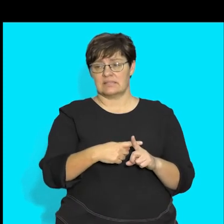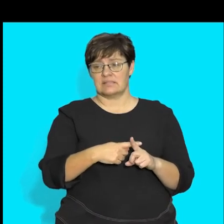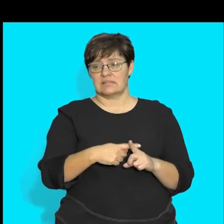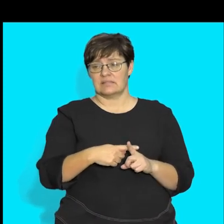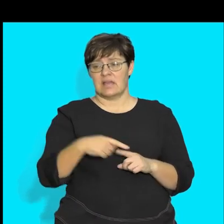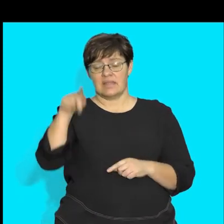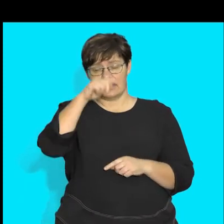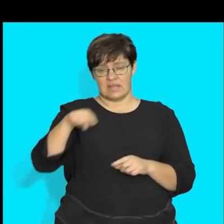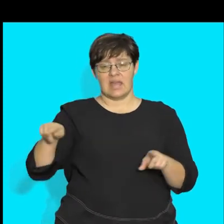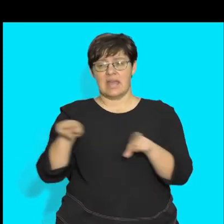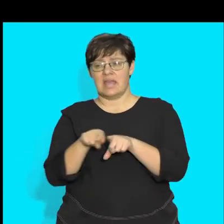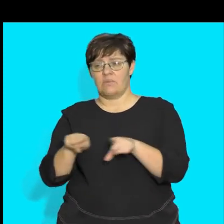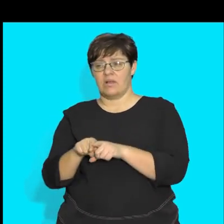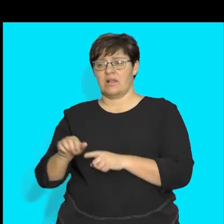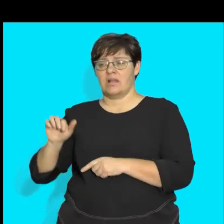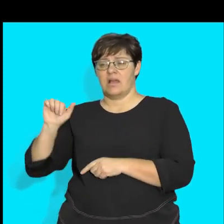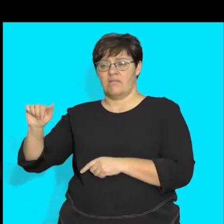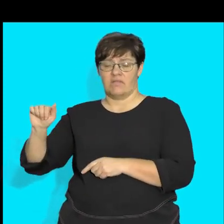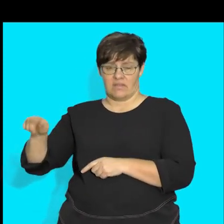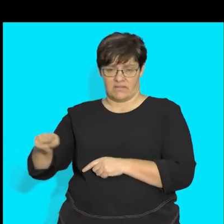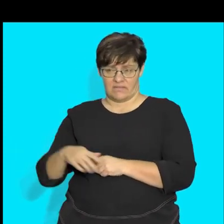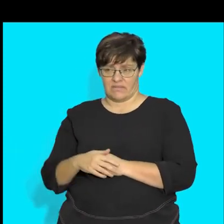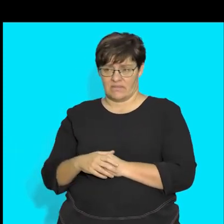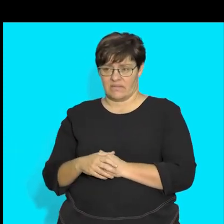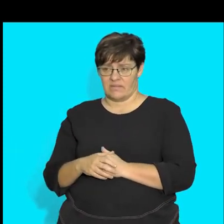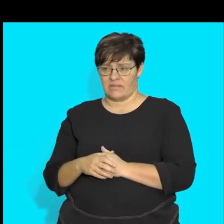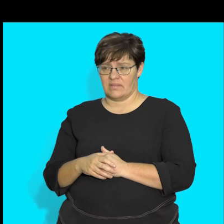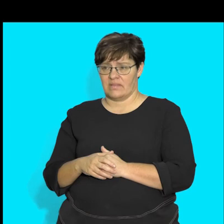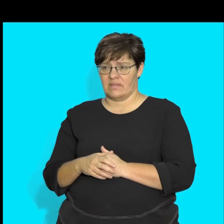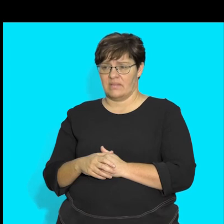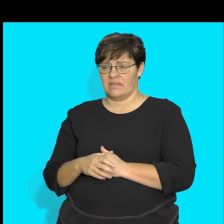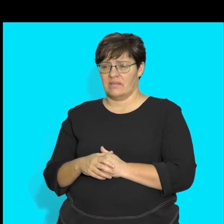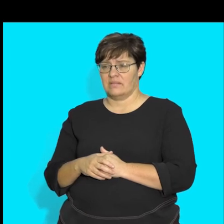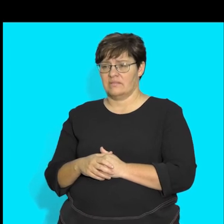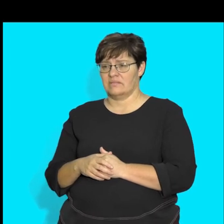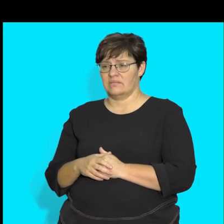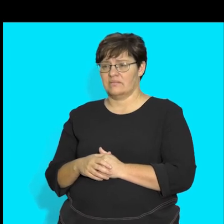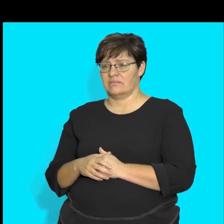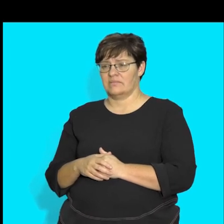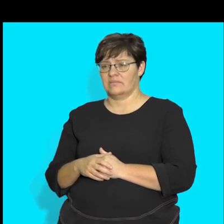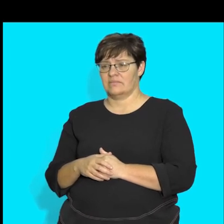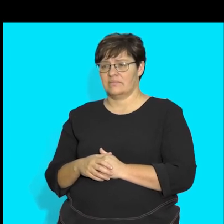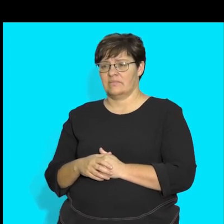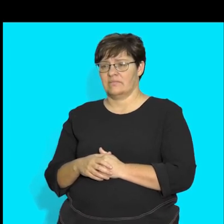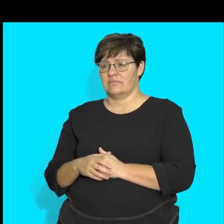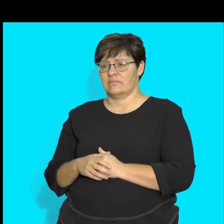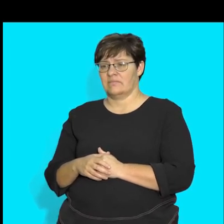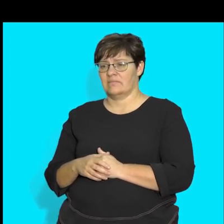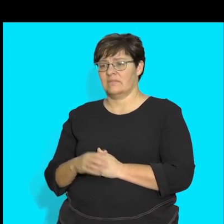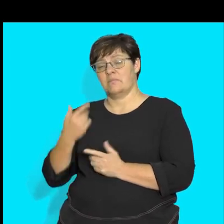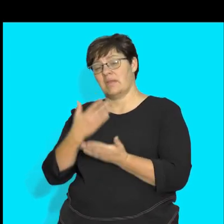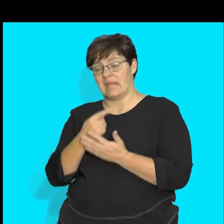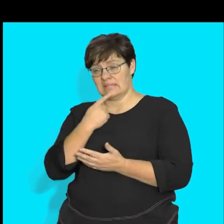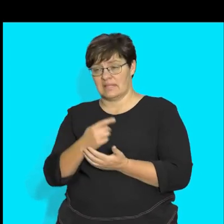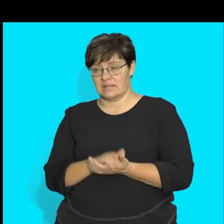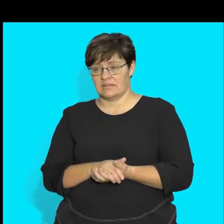theta is equal to alpha. Oh, I put in two pluses there. Let me take that out. And so I